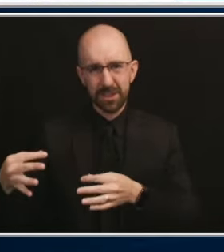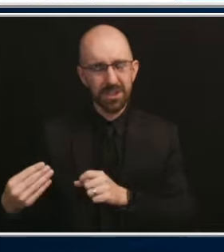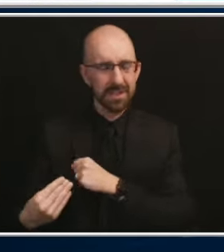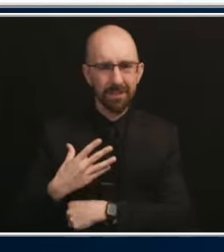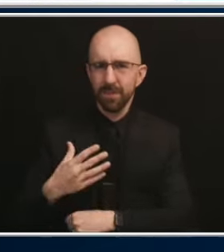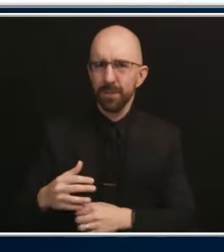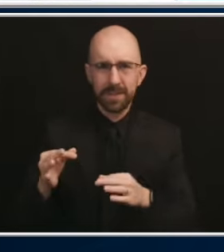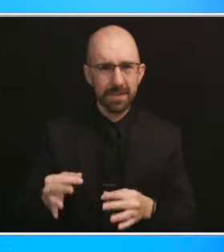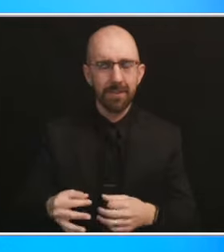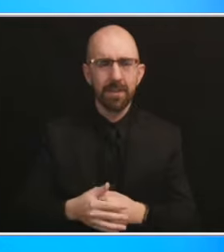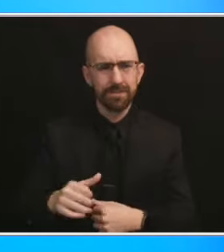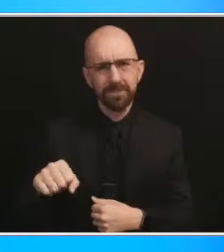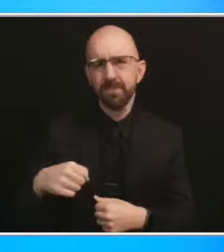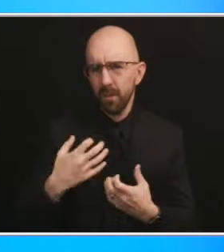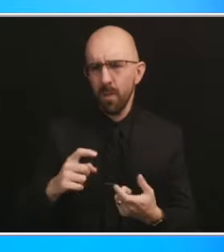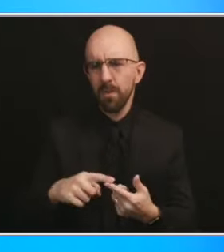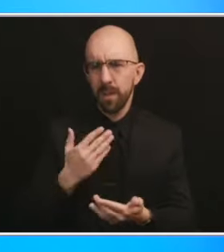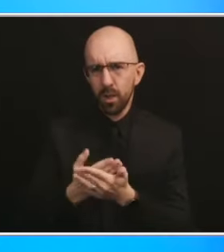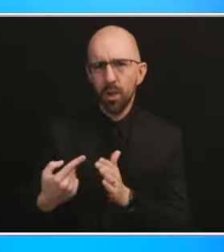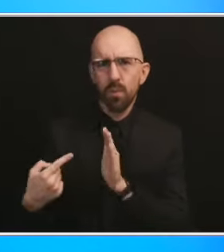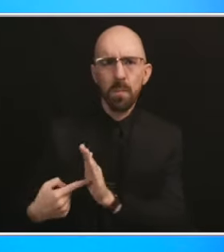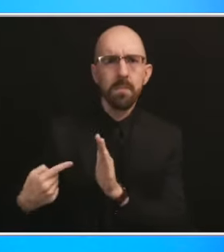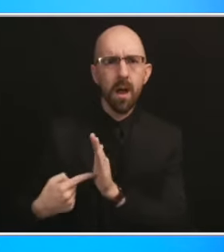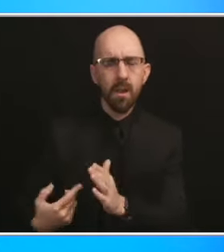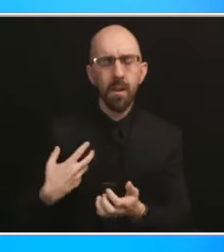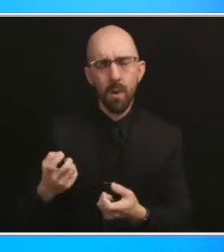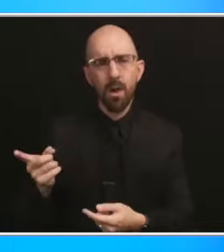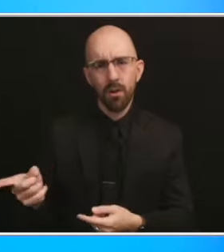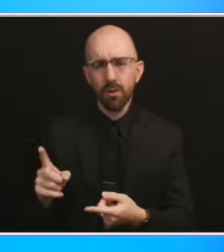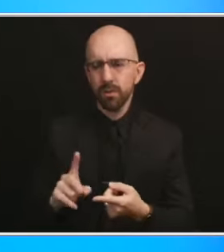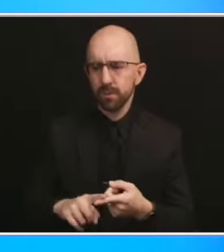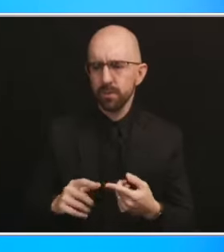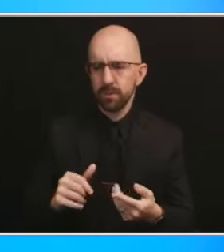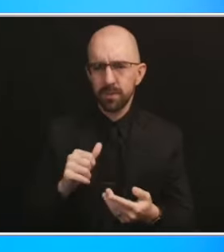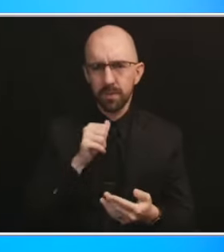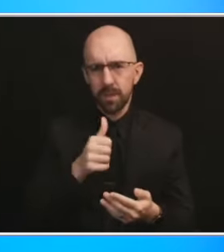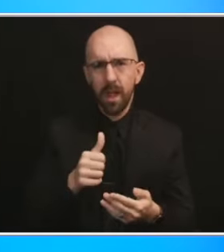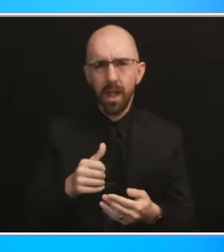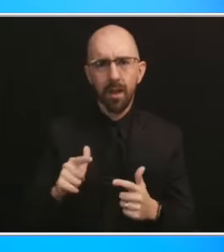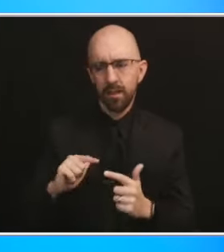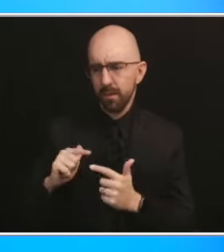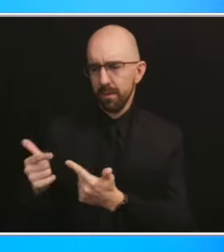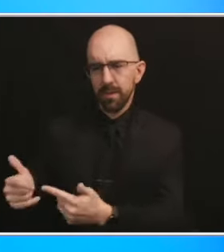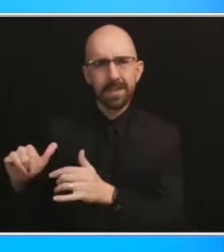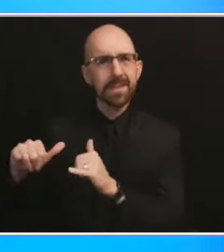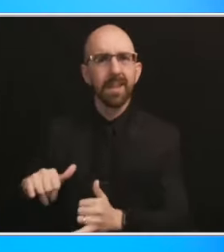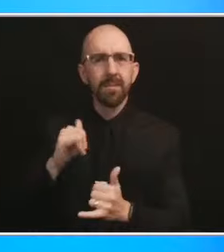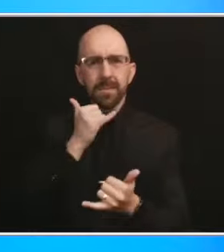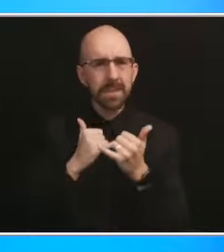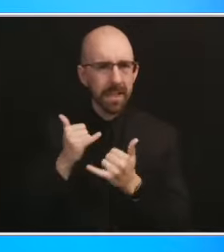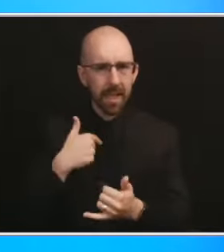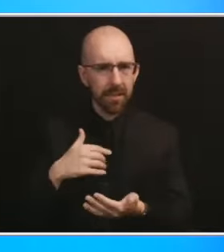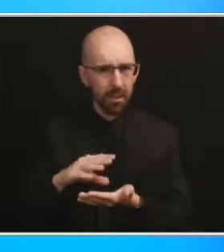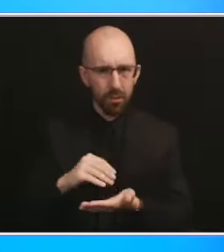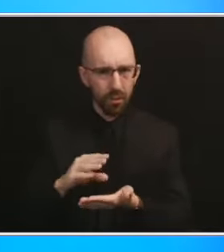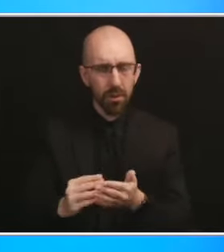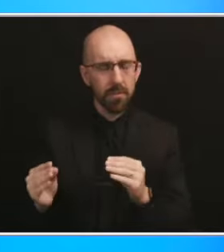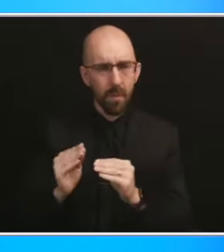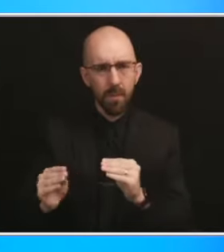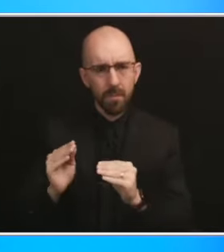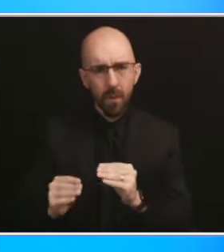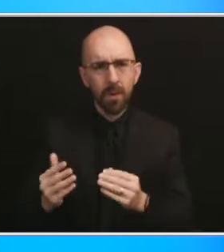and I wanted to be a good role model. I wanted her to be, not to make the same mistakes I did as I learned more and more,